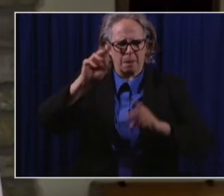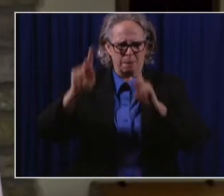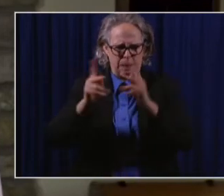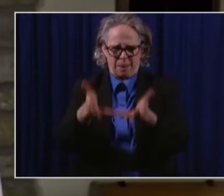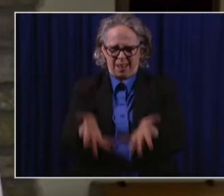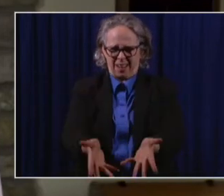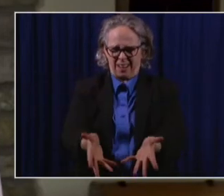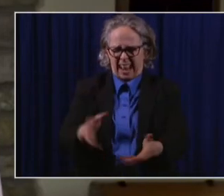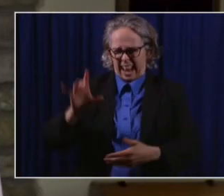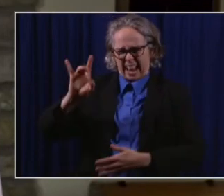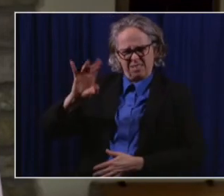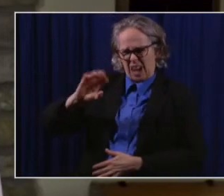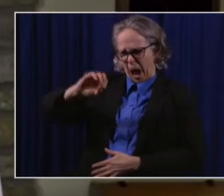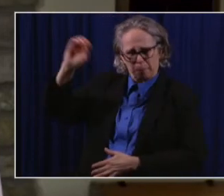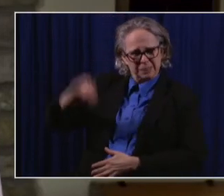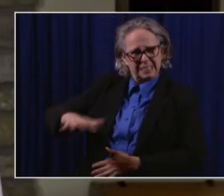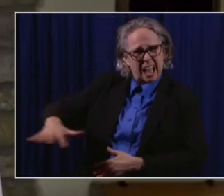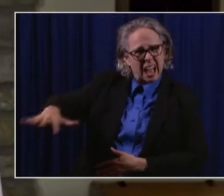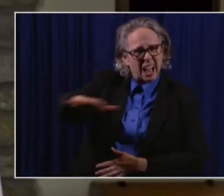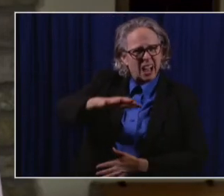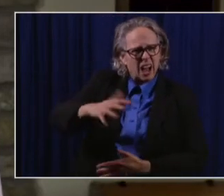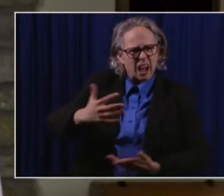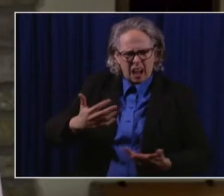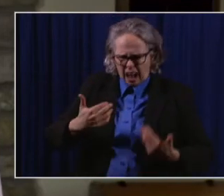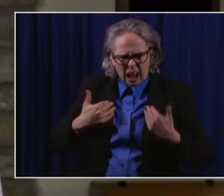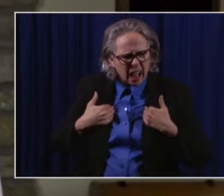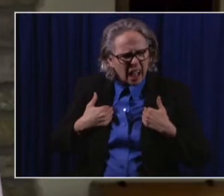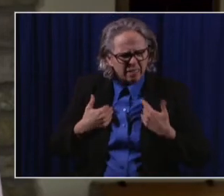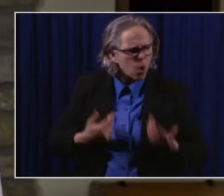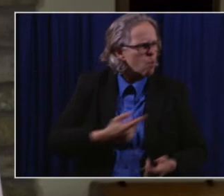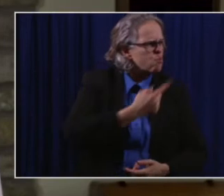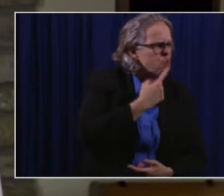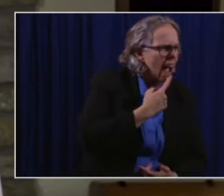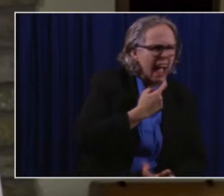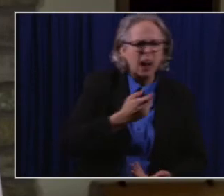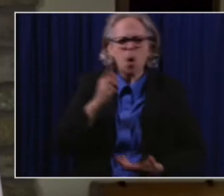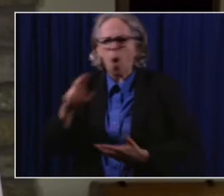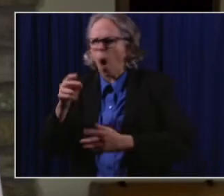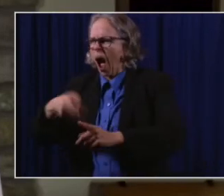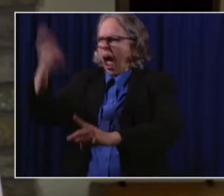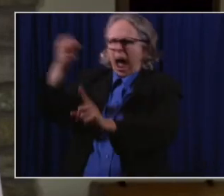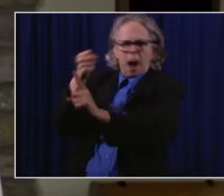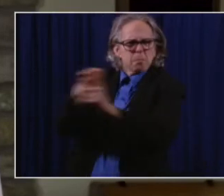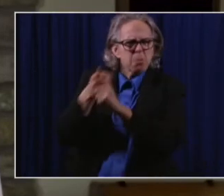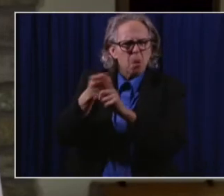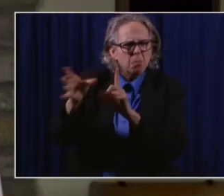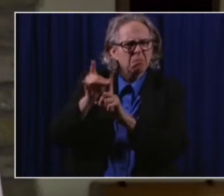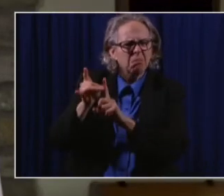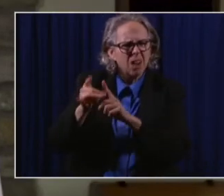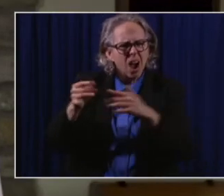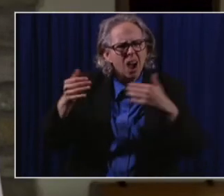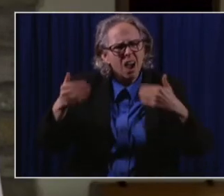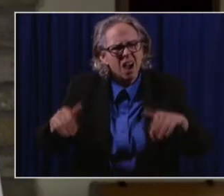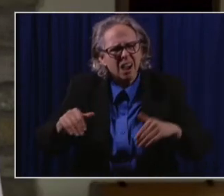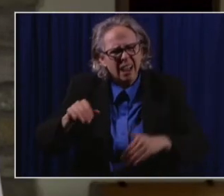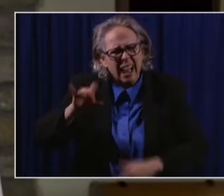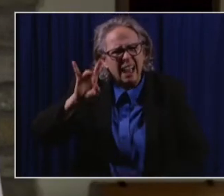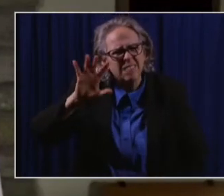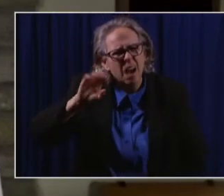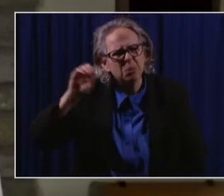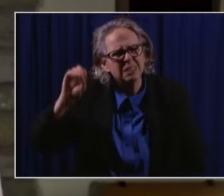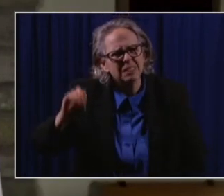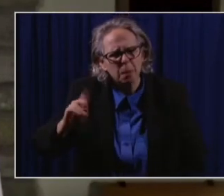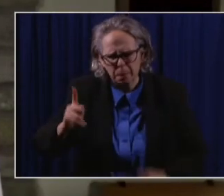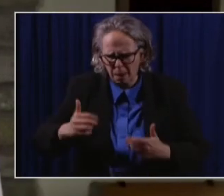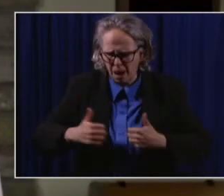transmission. I want to review because we've